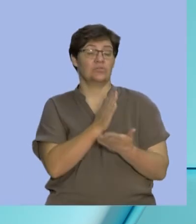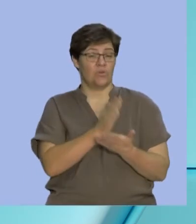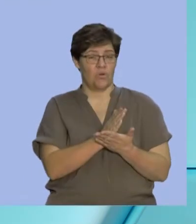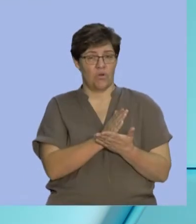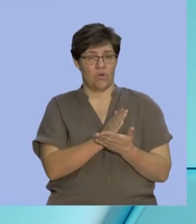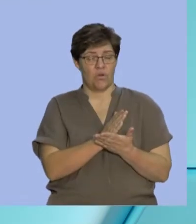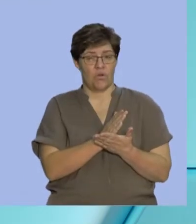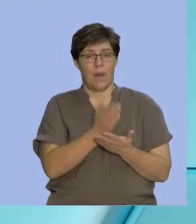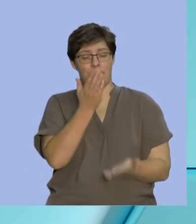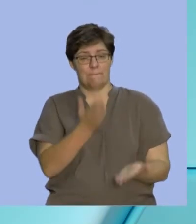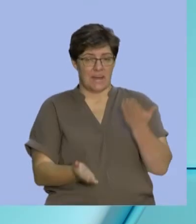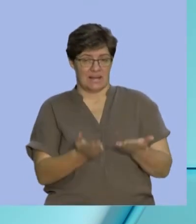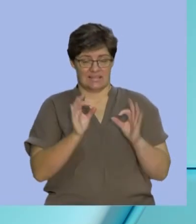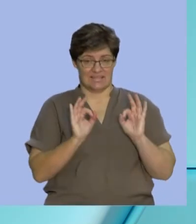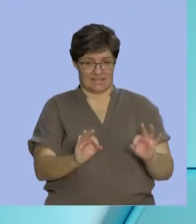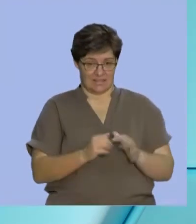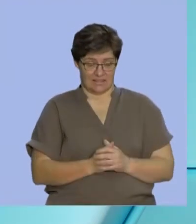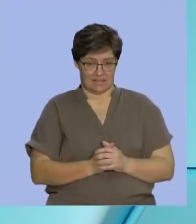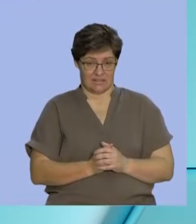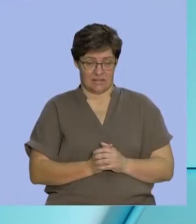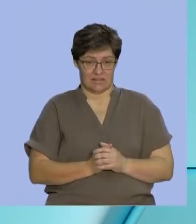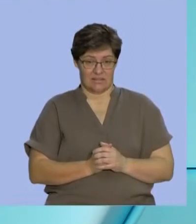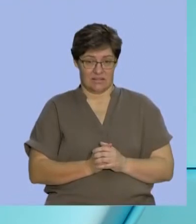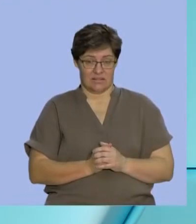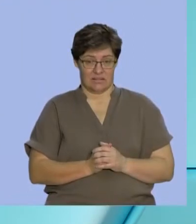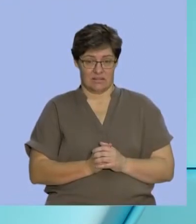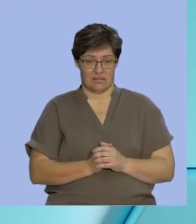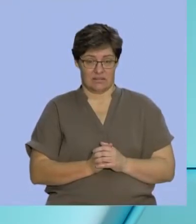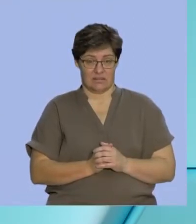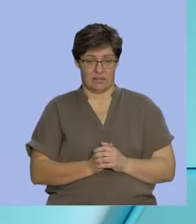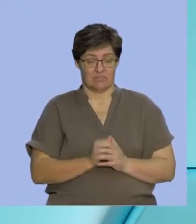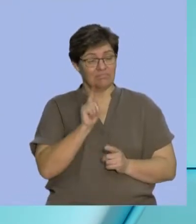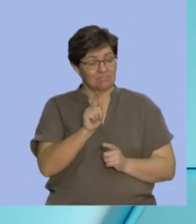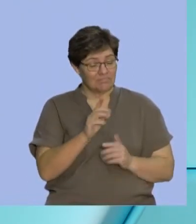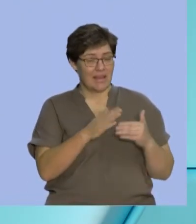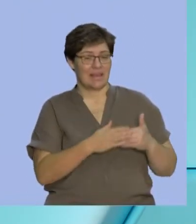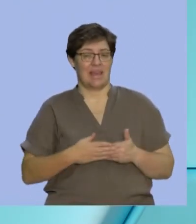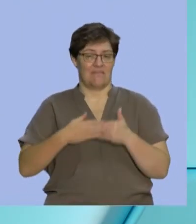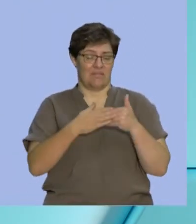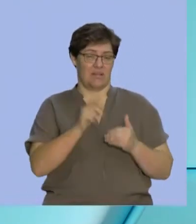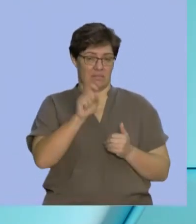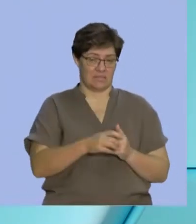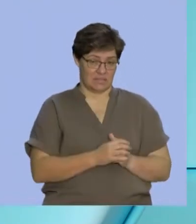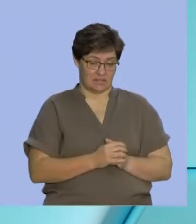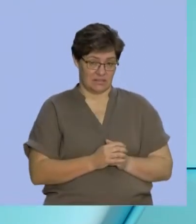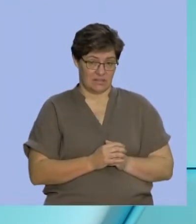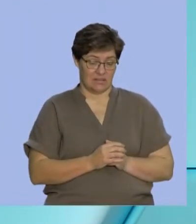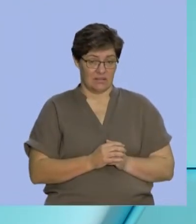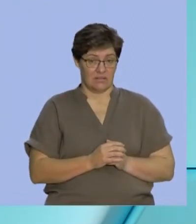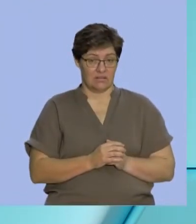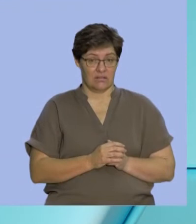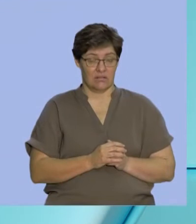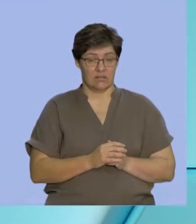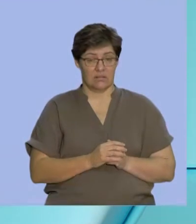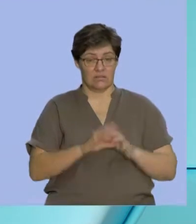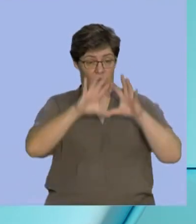everything balances. And so we have got to be very careful here to recognize that the totals